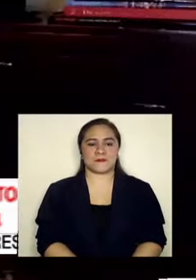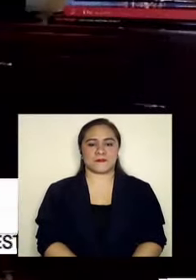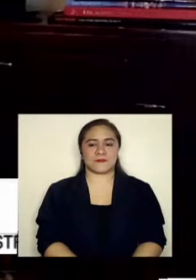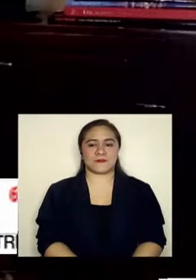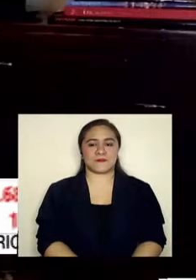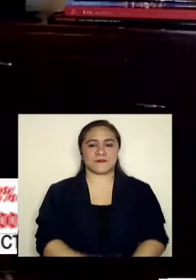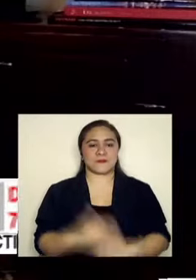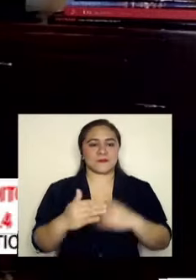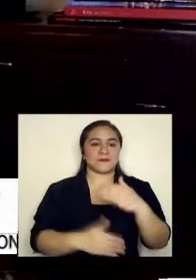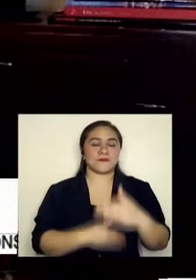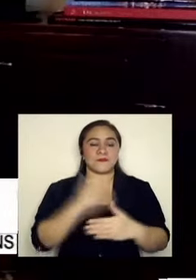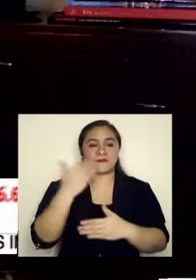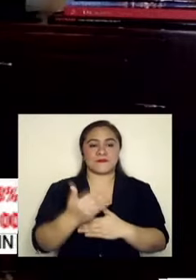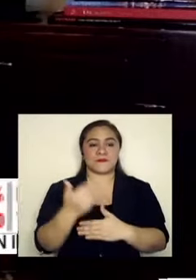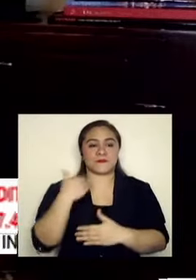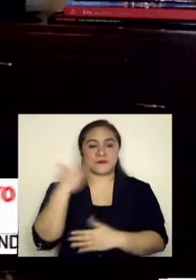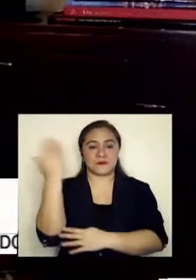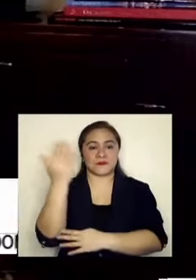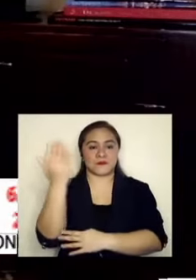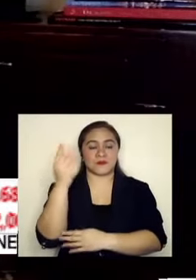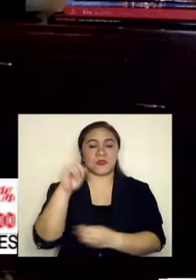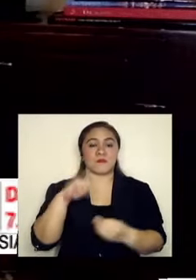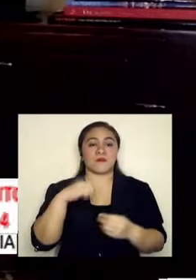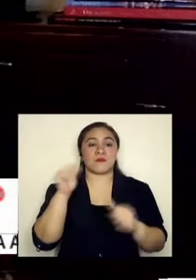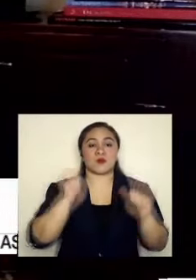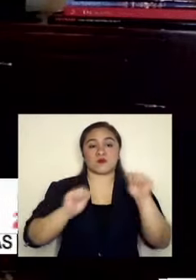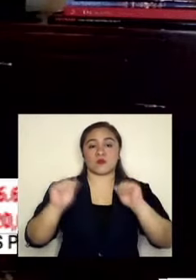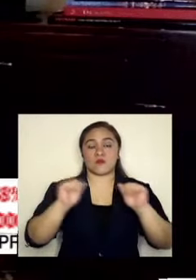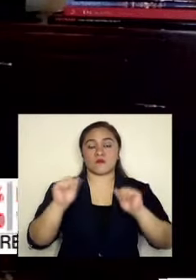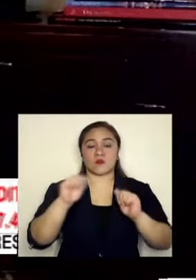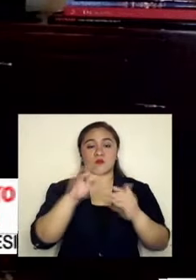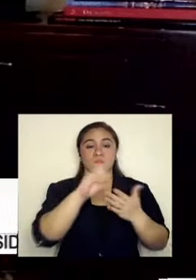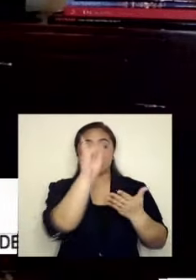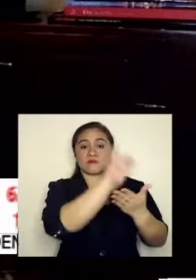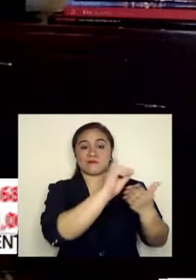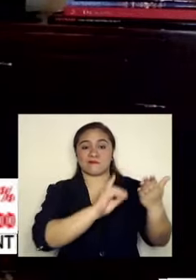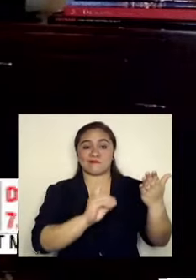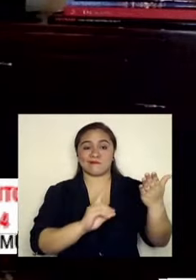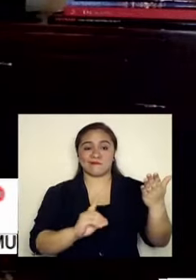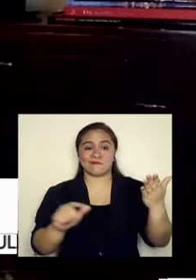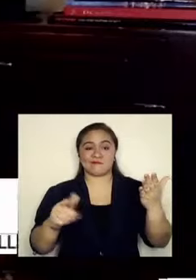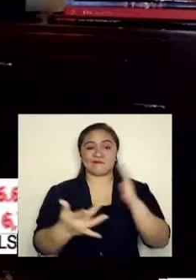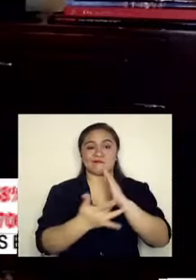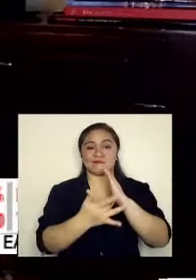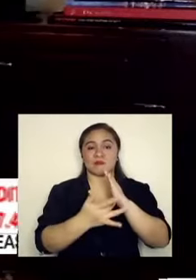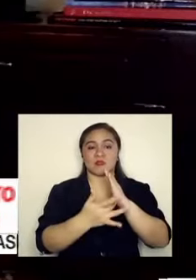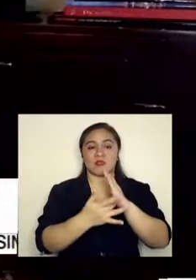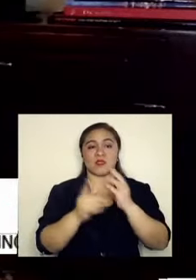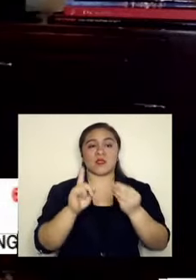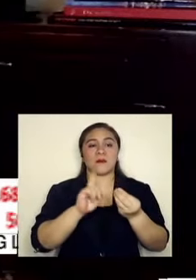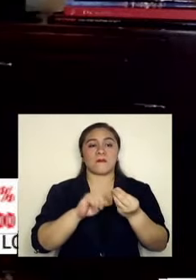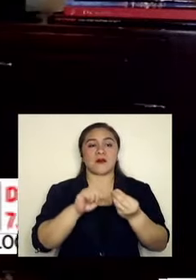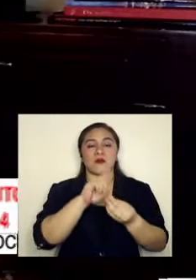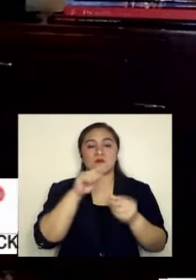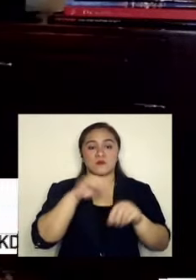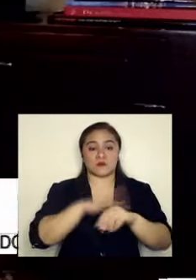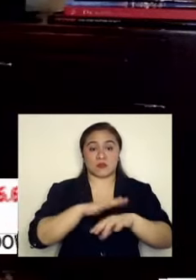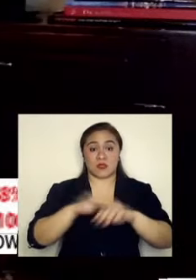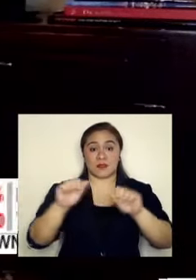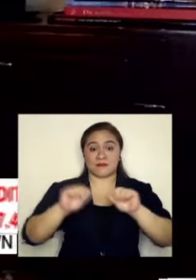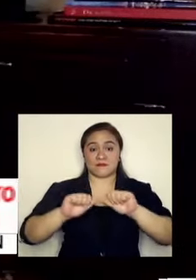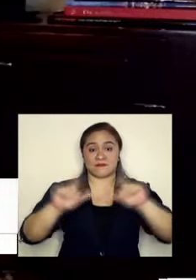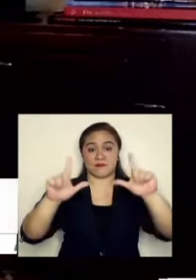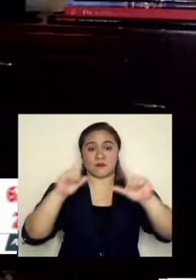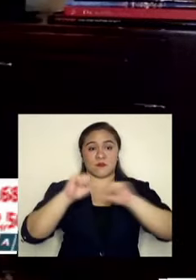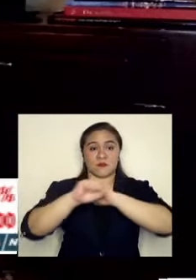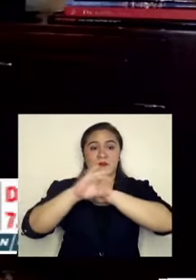Up ahead, we'll talk to the artist behind a digital drawing depicting dissent that sparked an online campaign. We'll be right